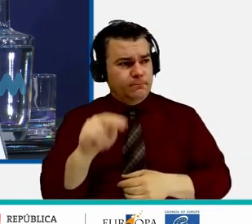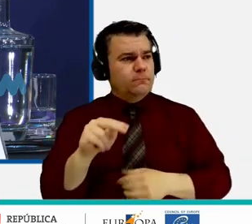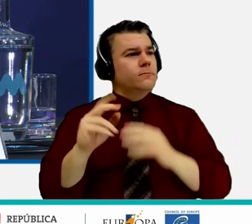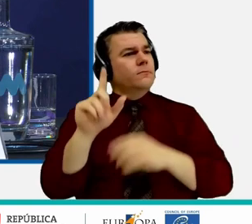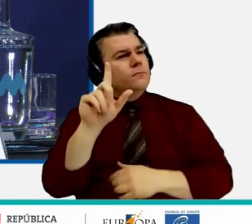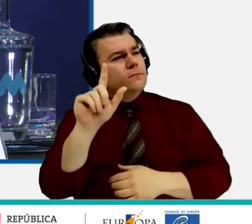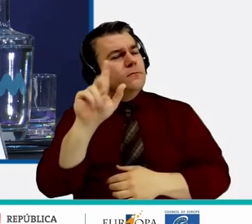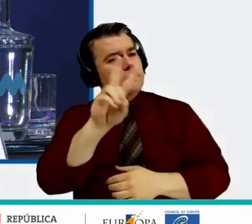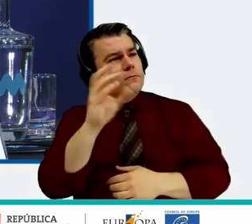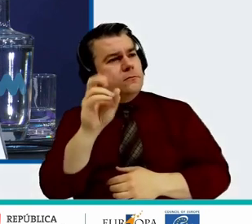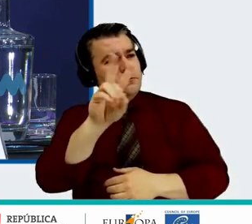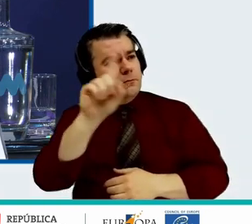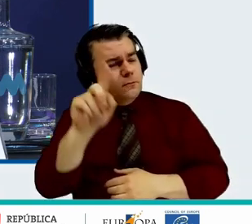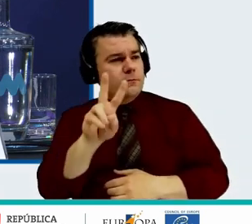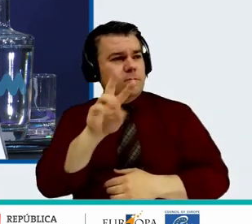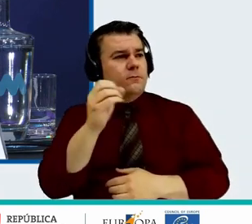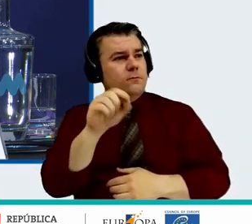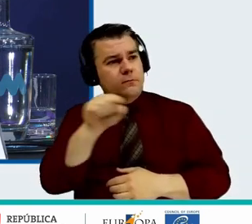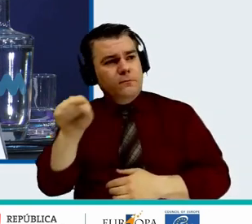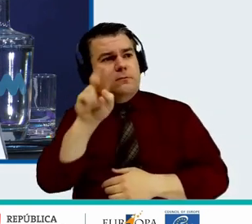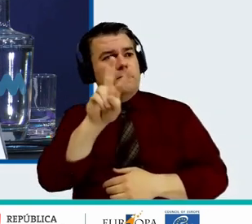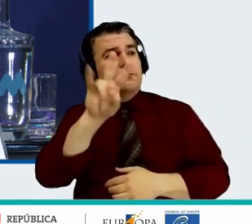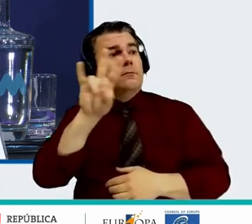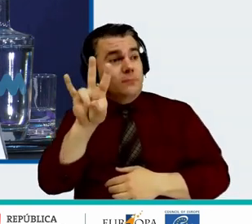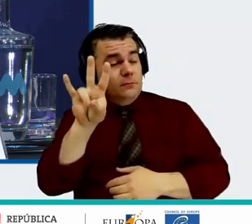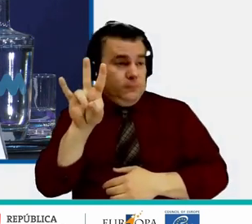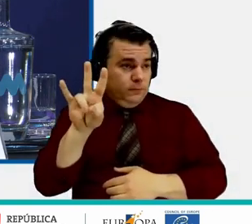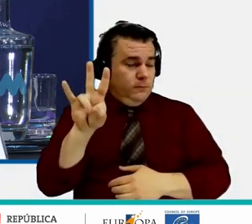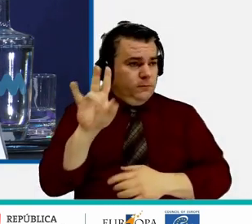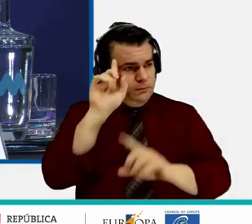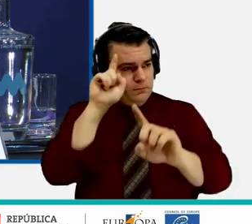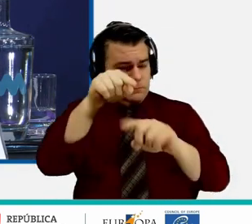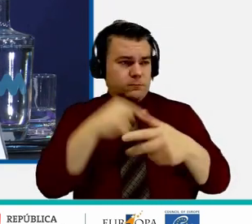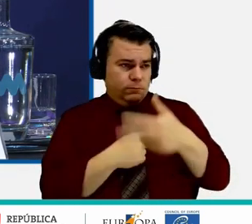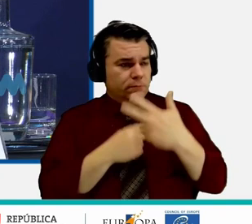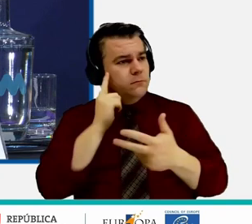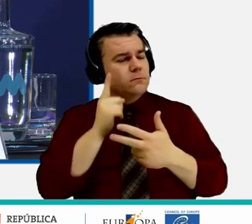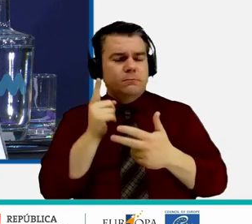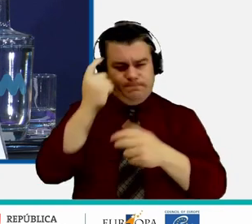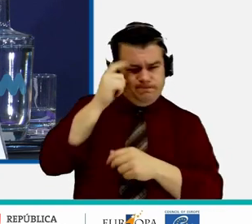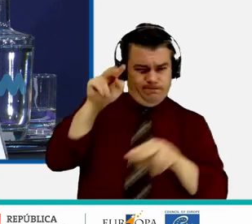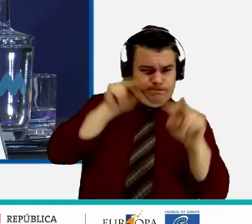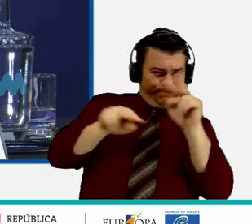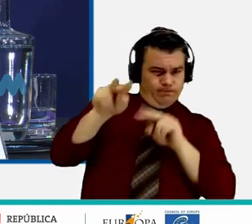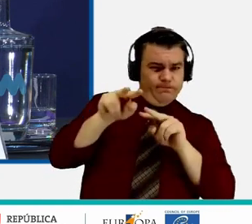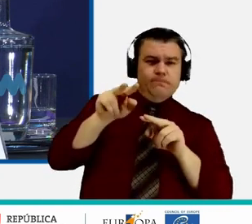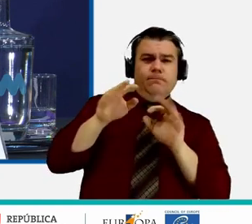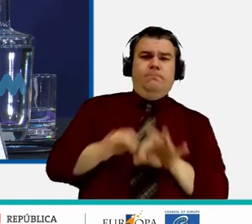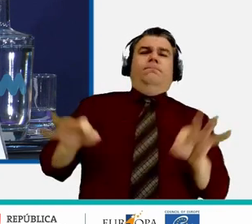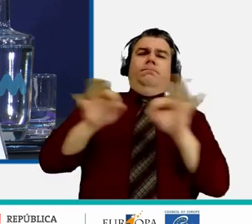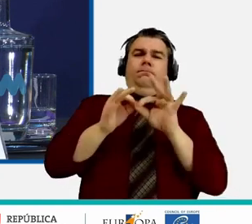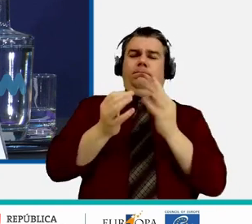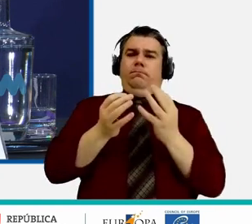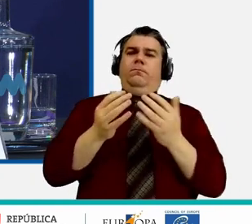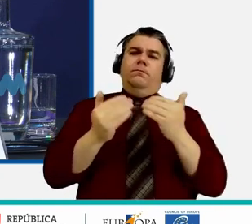2021-2027 with three strategic goals, which are the basis for determining priorities and measures, as